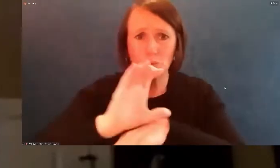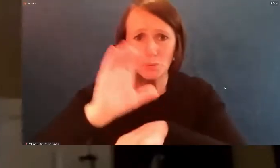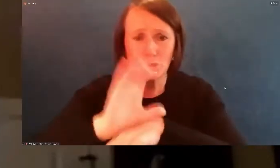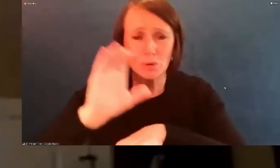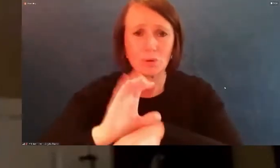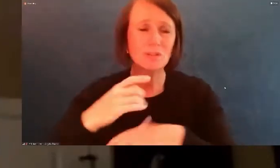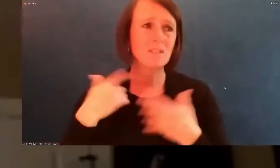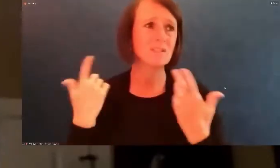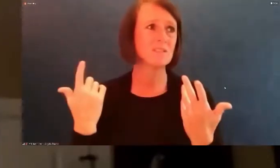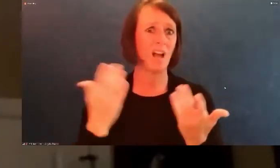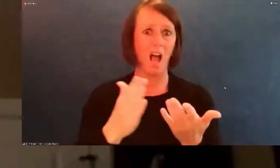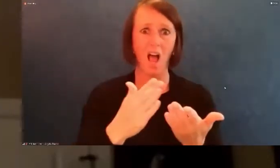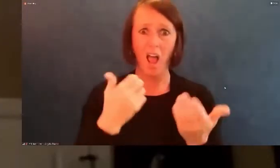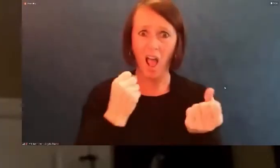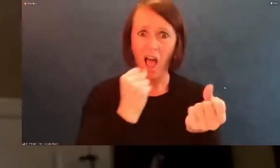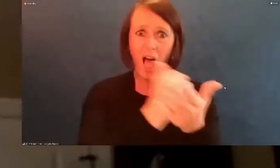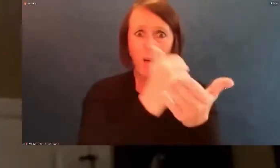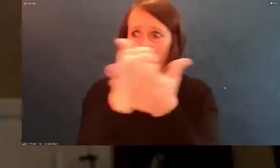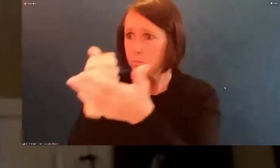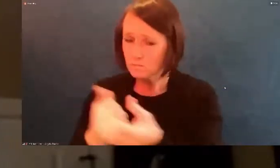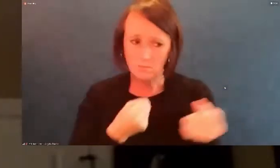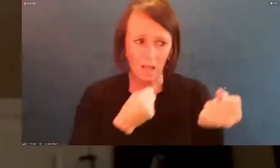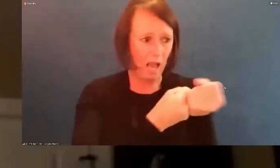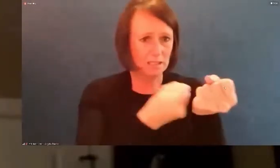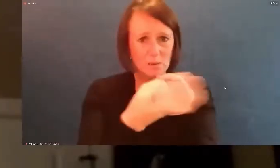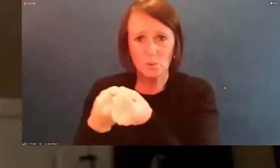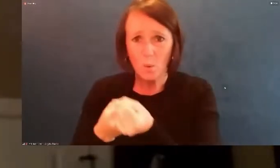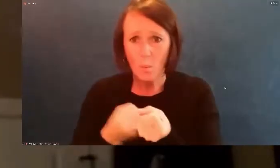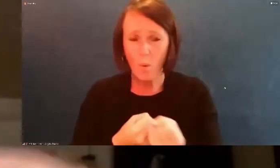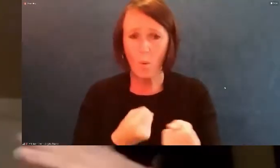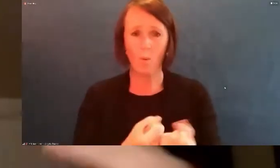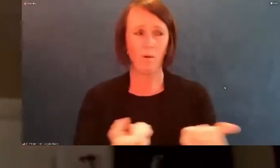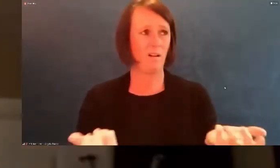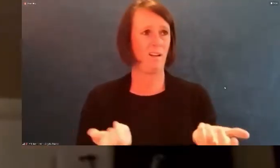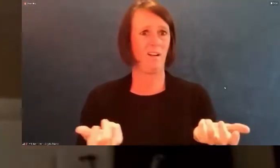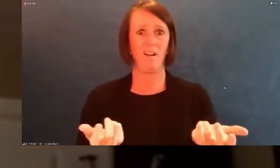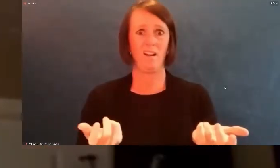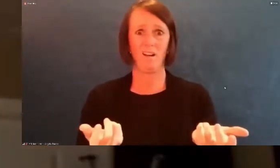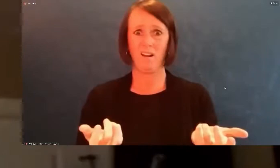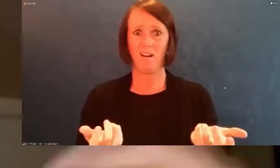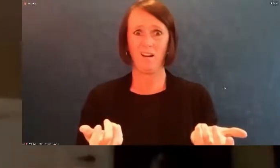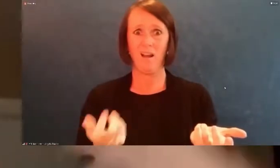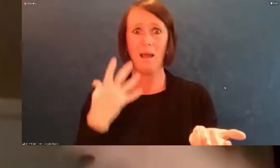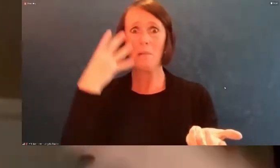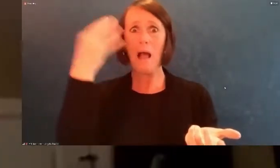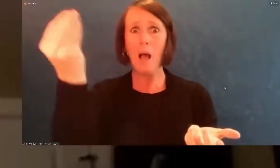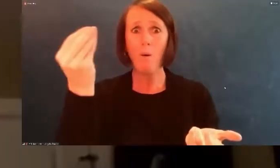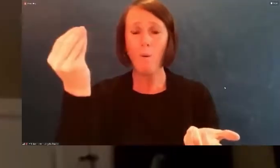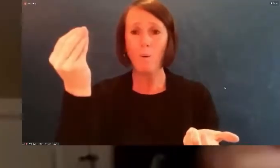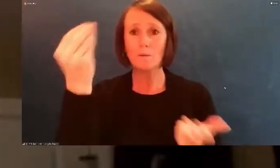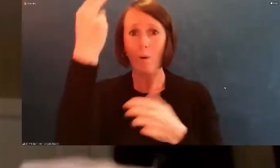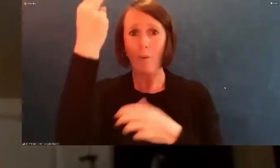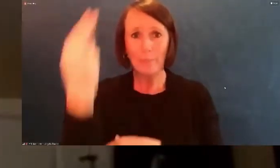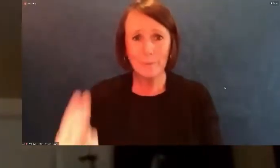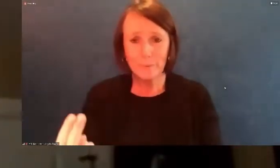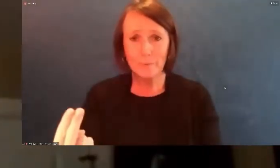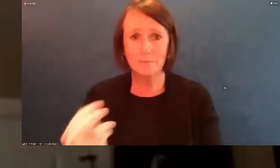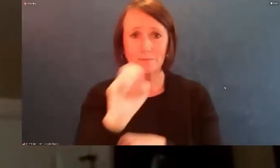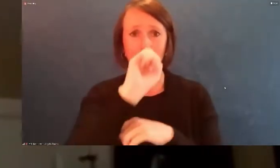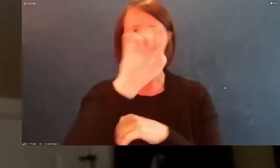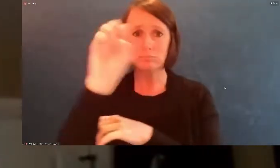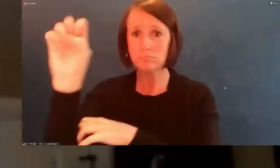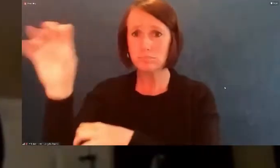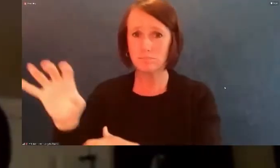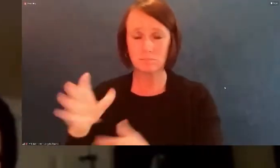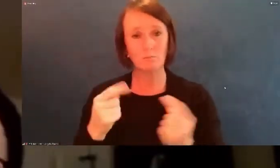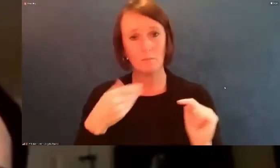my chores. I mean, I'm delivering the Edmonton Journal and the Slave River Journal every Thursday. I'm doing my